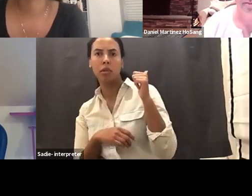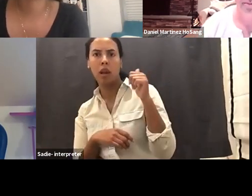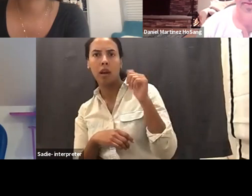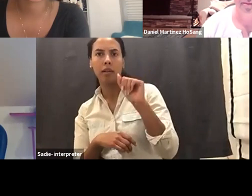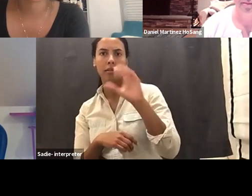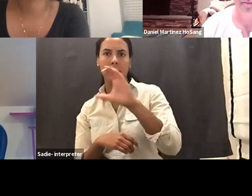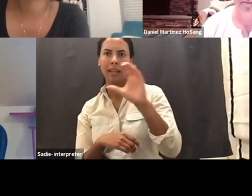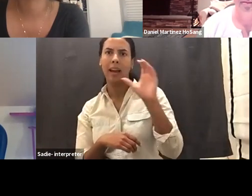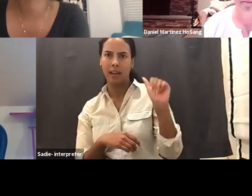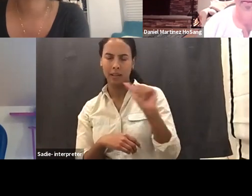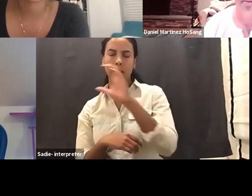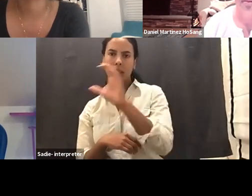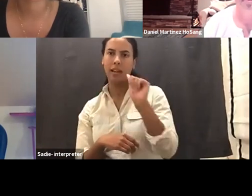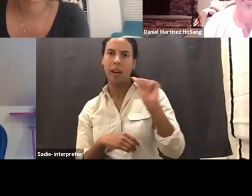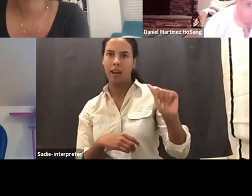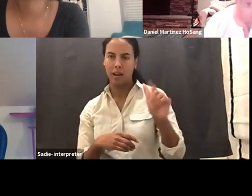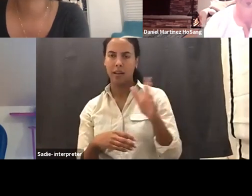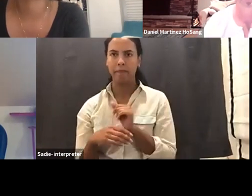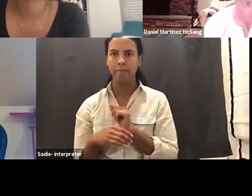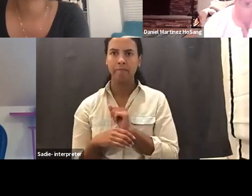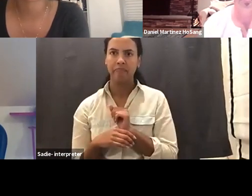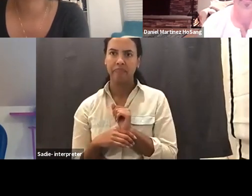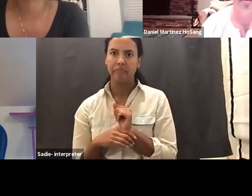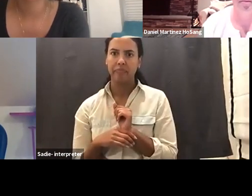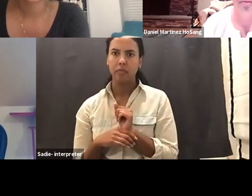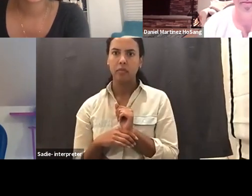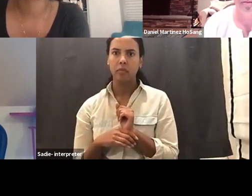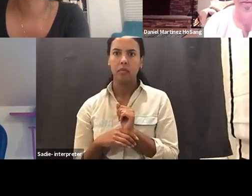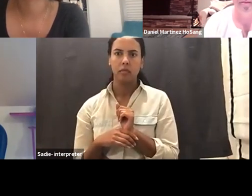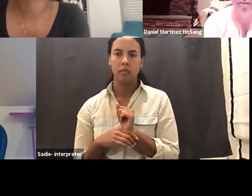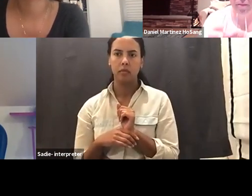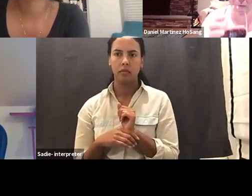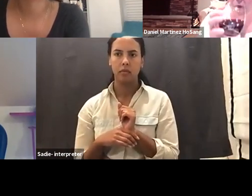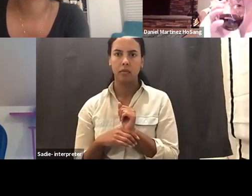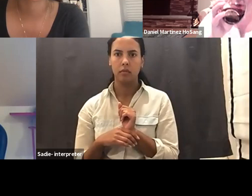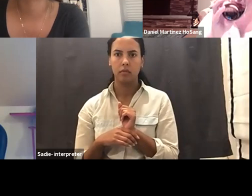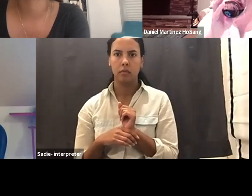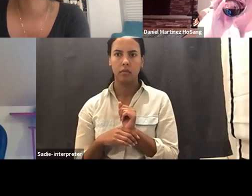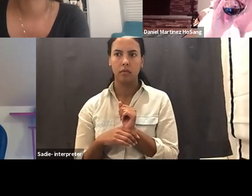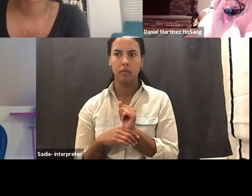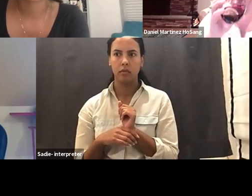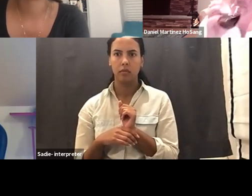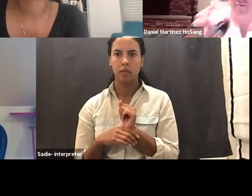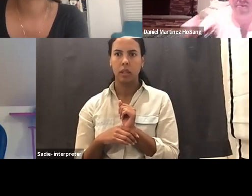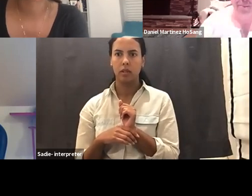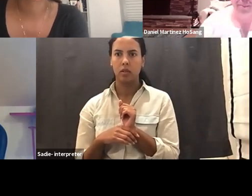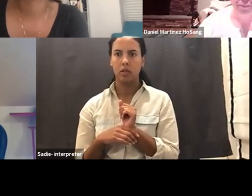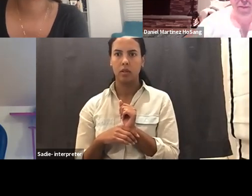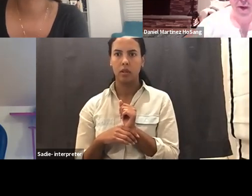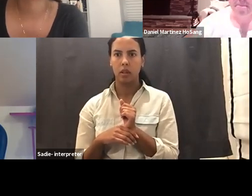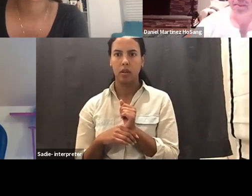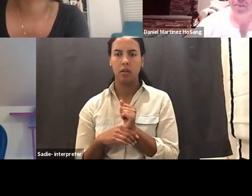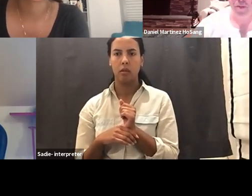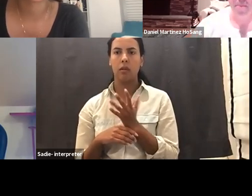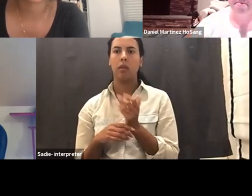South Asian countries, the act, which would be paired with the National Population Register, was part of attempts to strip Muslims of Indian citizenship